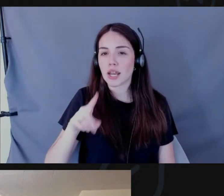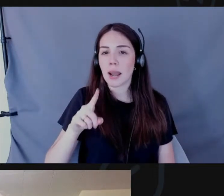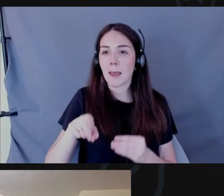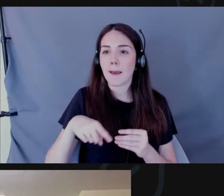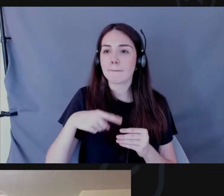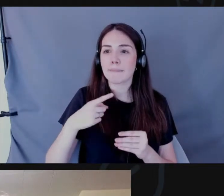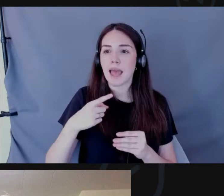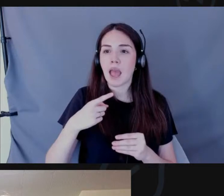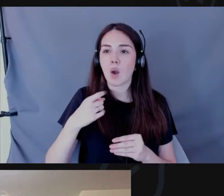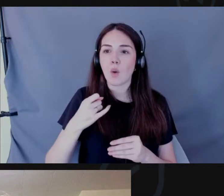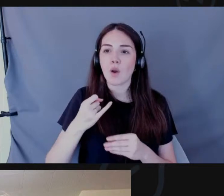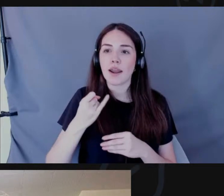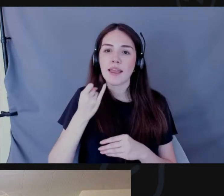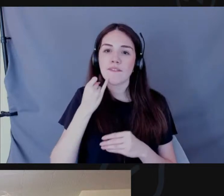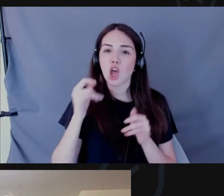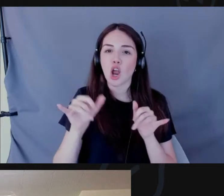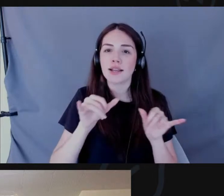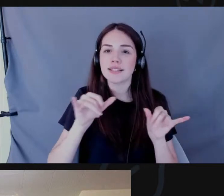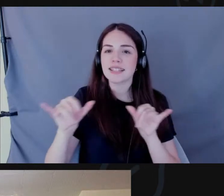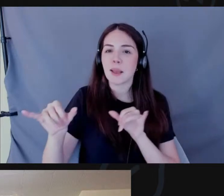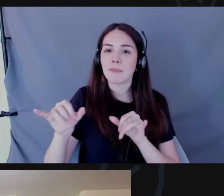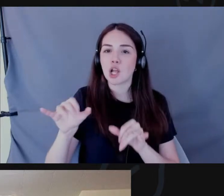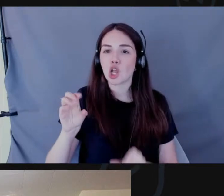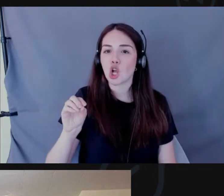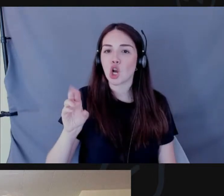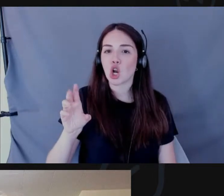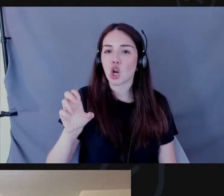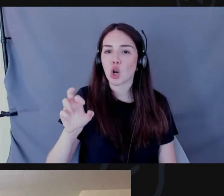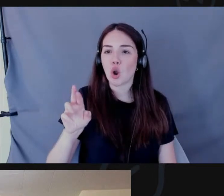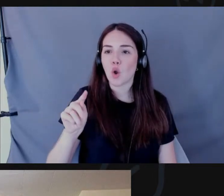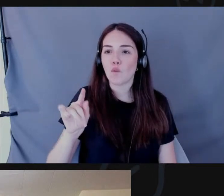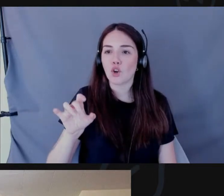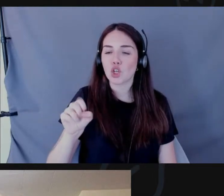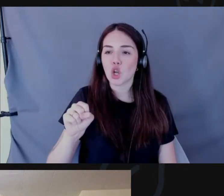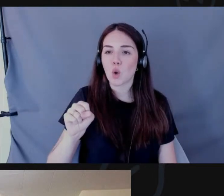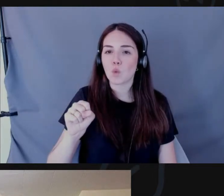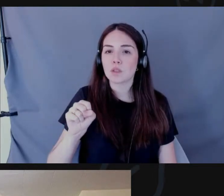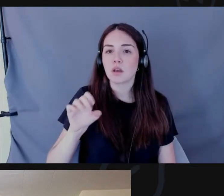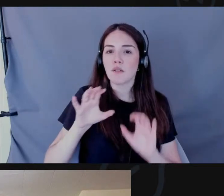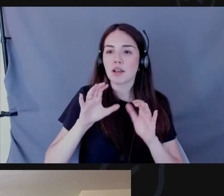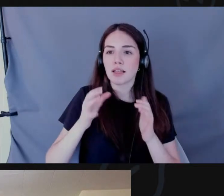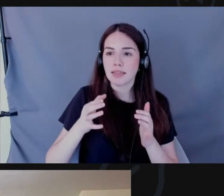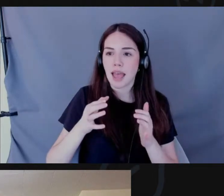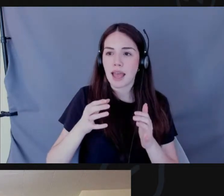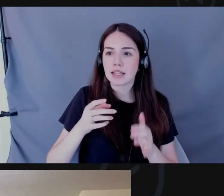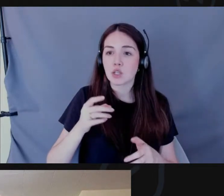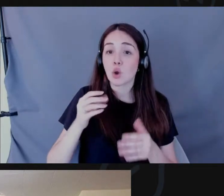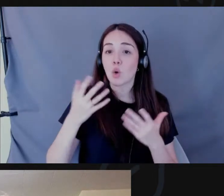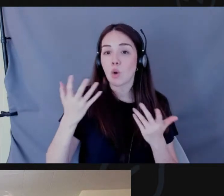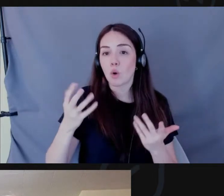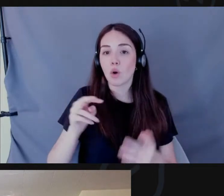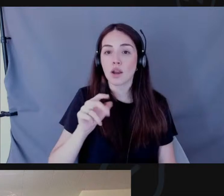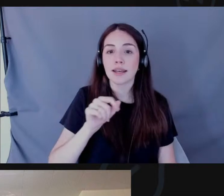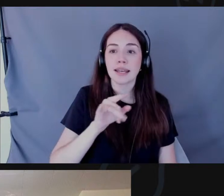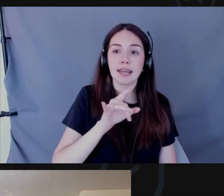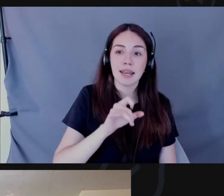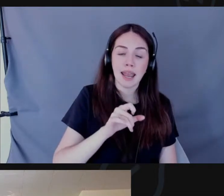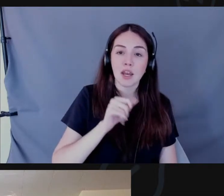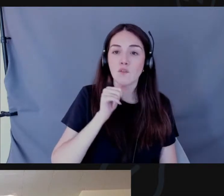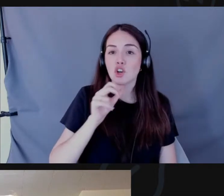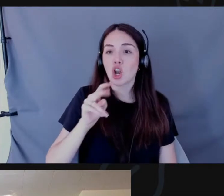are similar overtones of class or native, non-native perspectives around other cryptids that you know